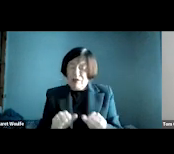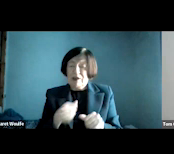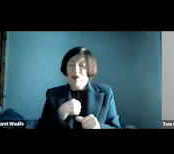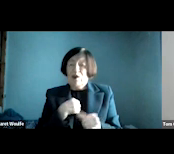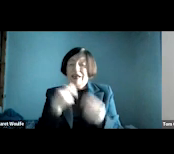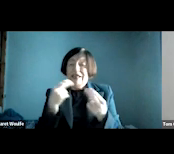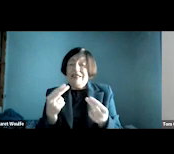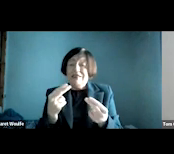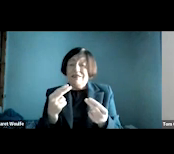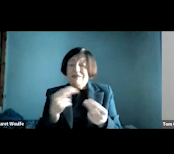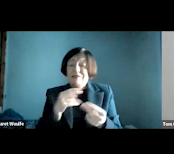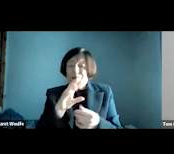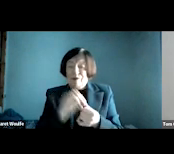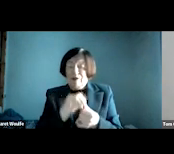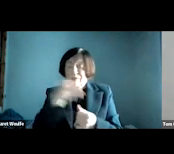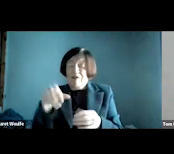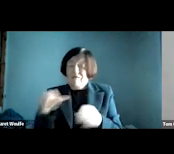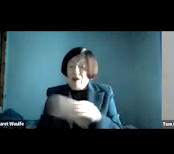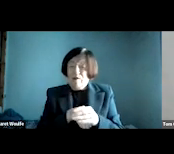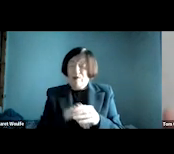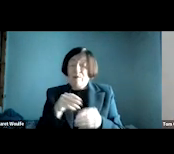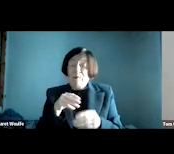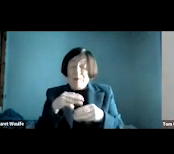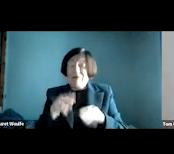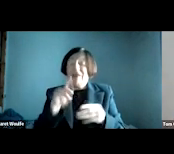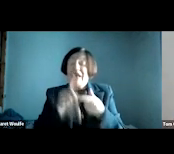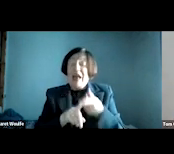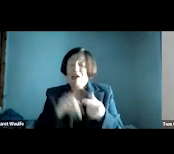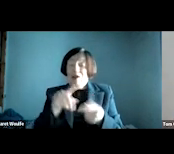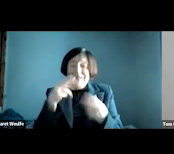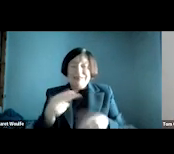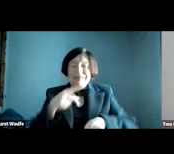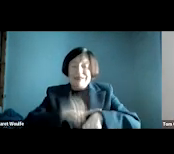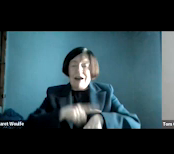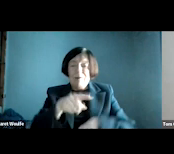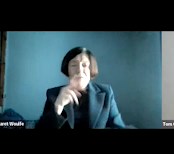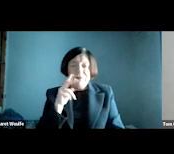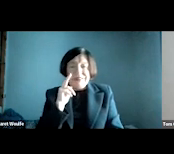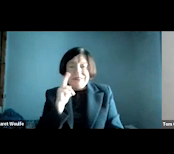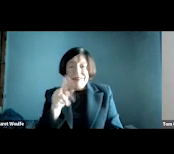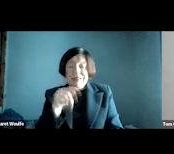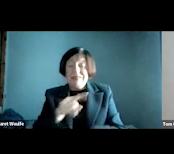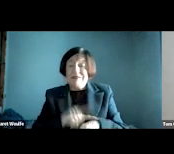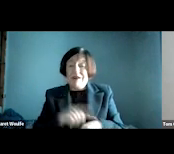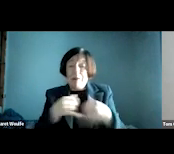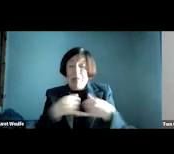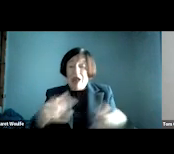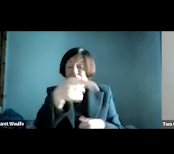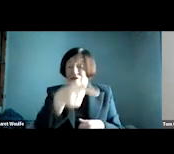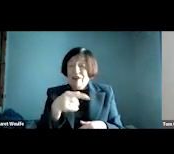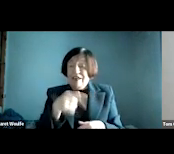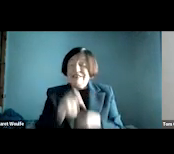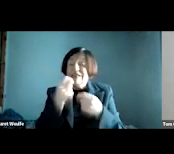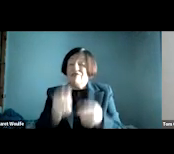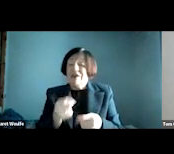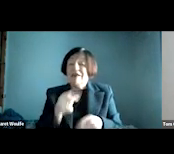to take that participatory approach, and we need to give it time. And you'll see that though this timeline in front of you is certainly giving